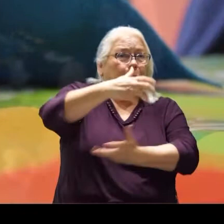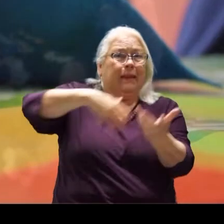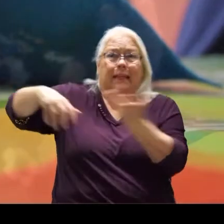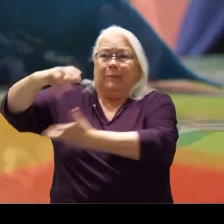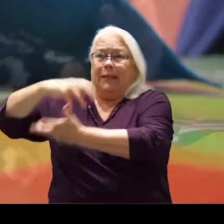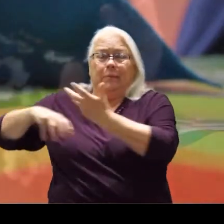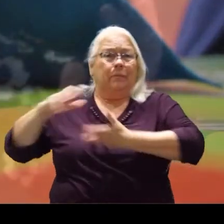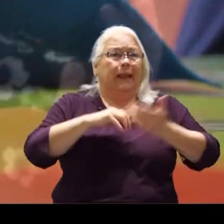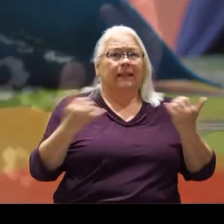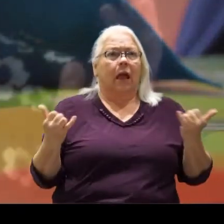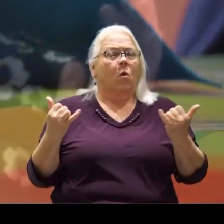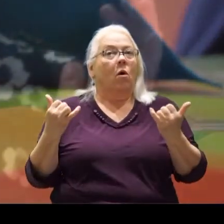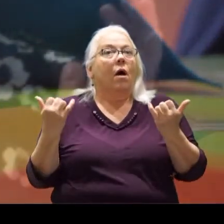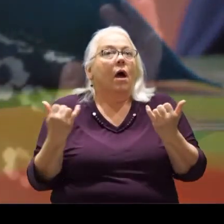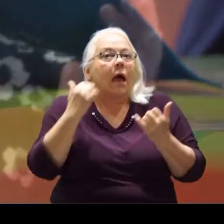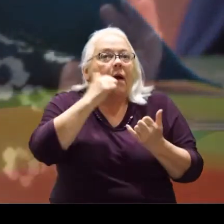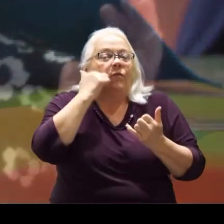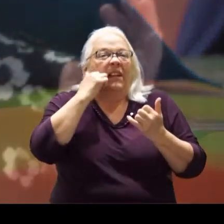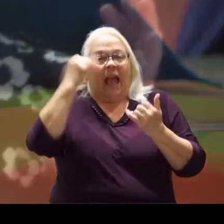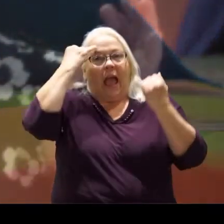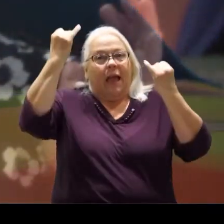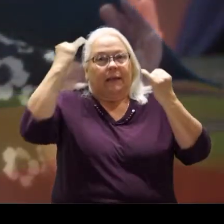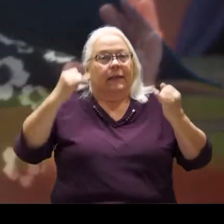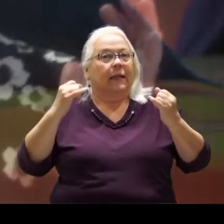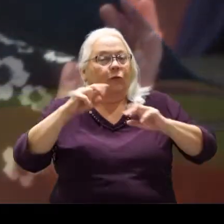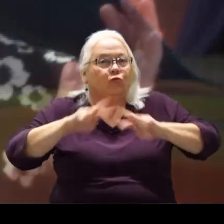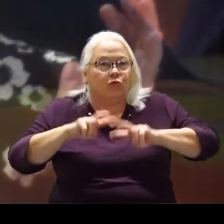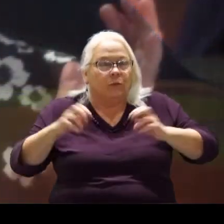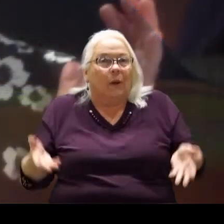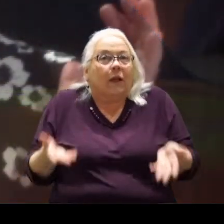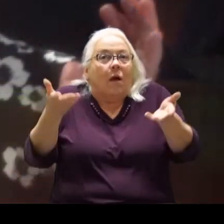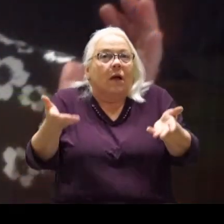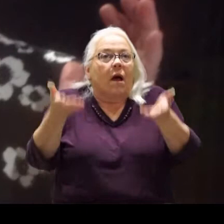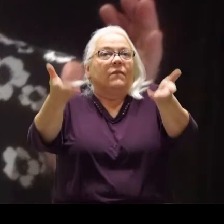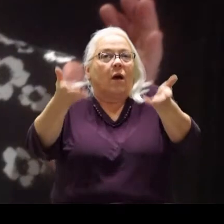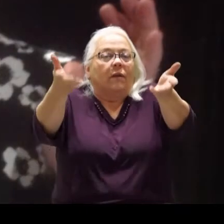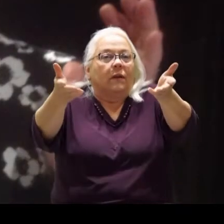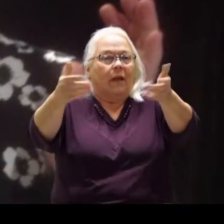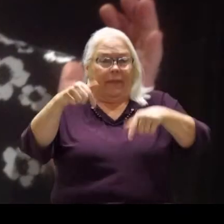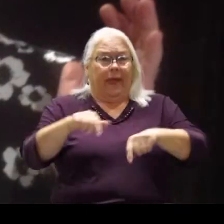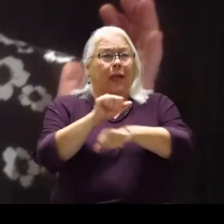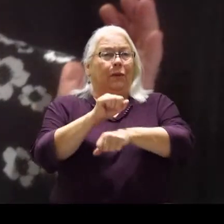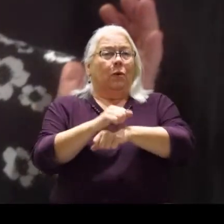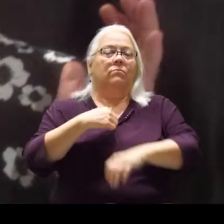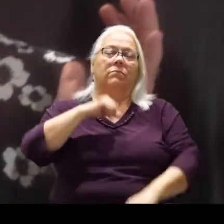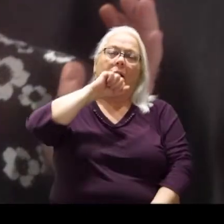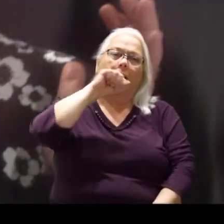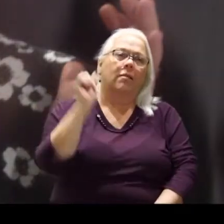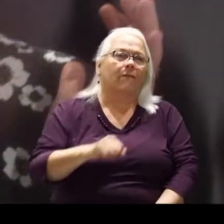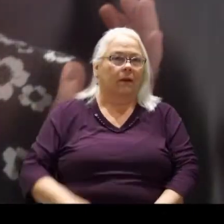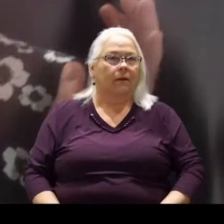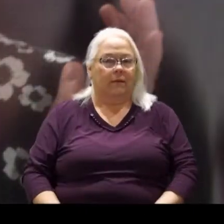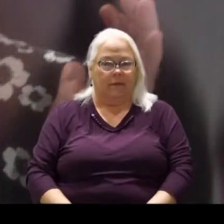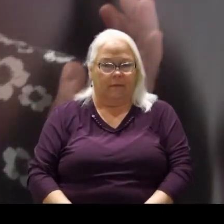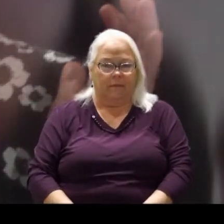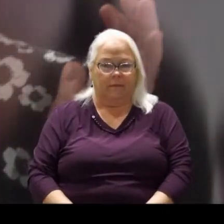spaces, collaboratively mixing skills, opportunities, and every day advancing ideas that need to be explored. I